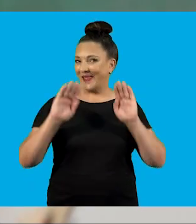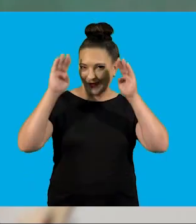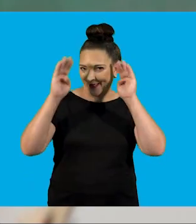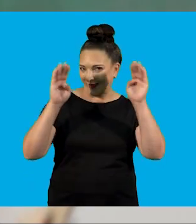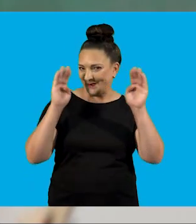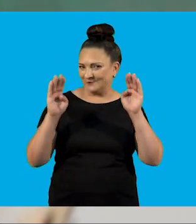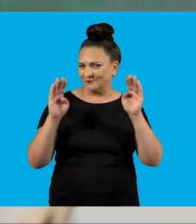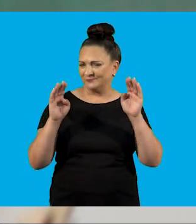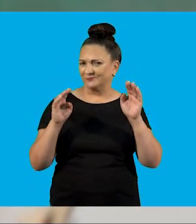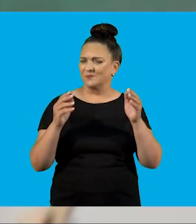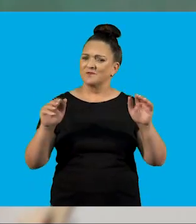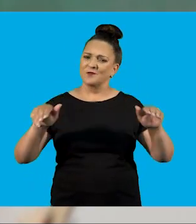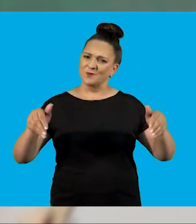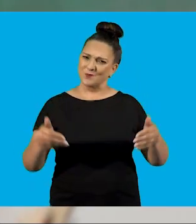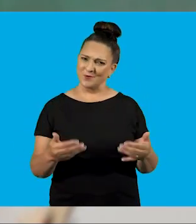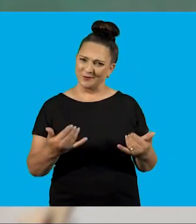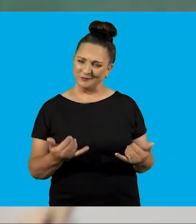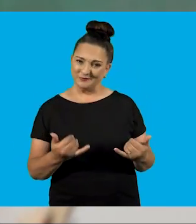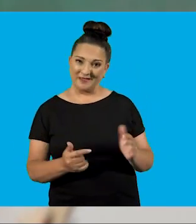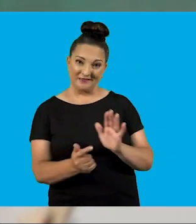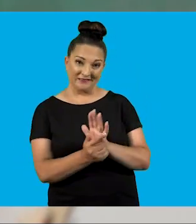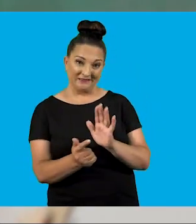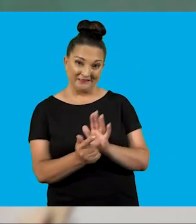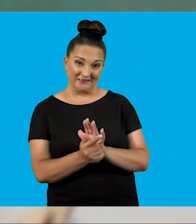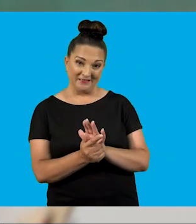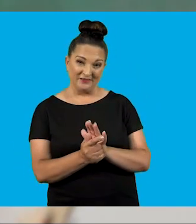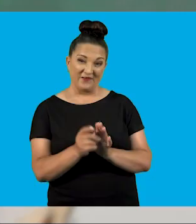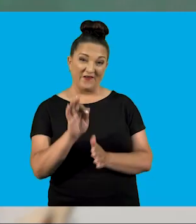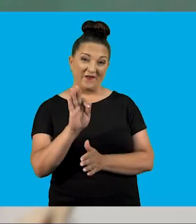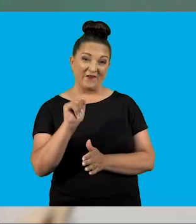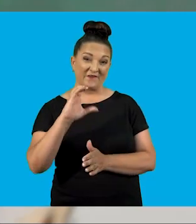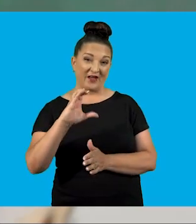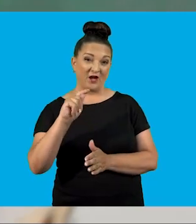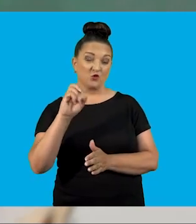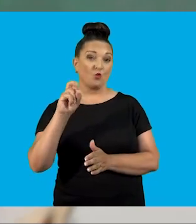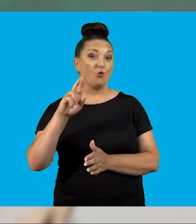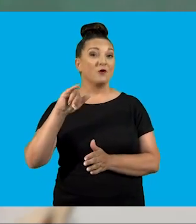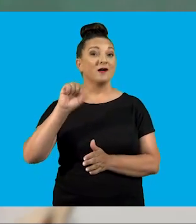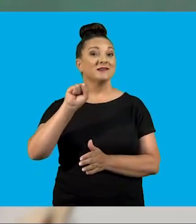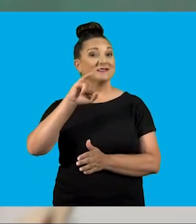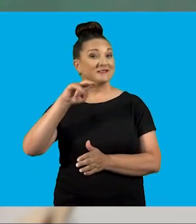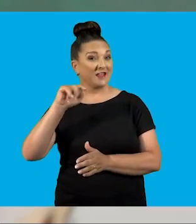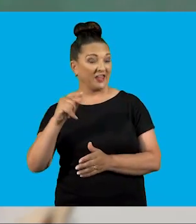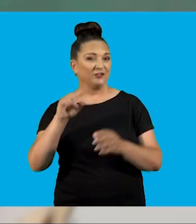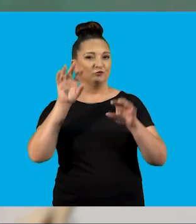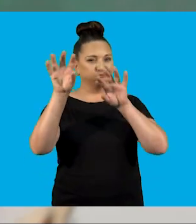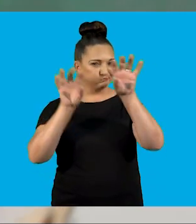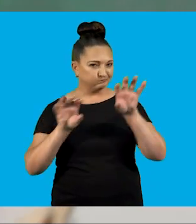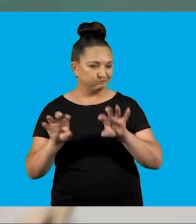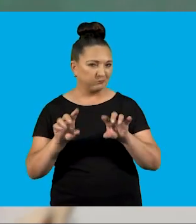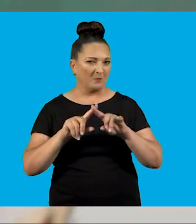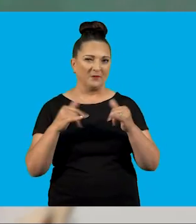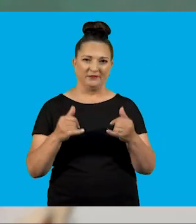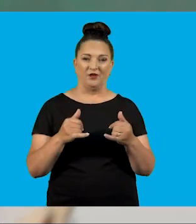Hello learners, and welcome to today's lesson of factorizing quadratic trinomials. So let's start off our lesson with a did you